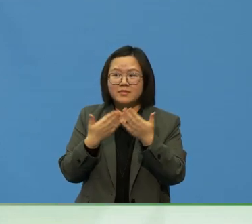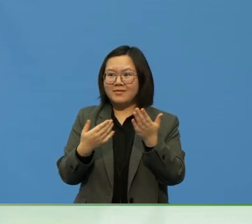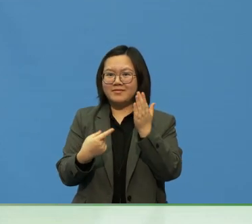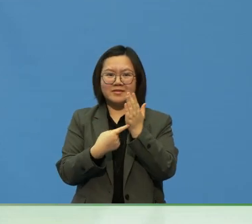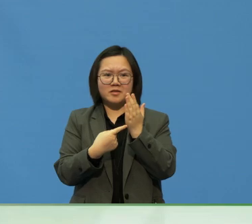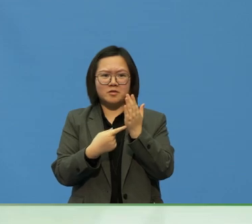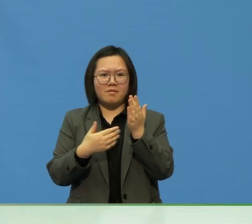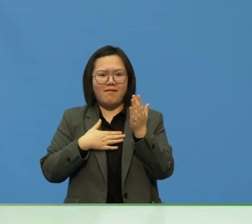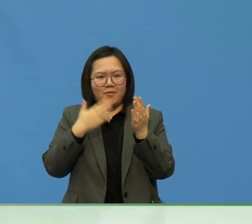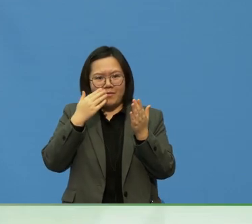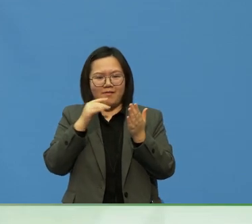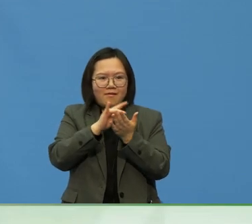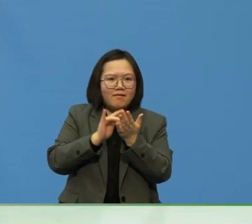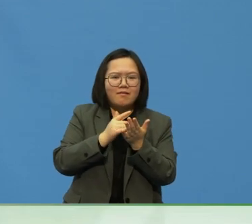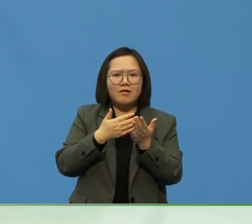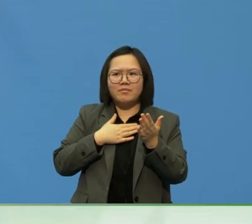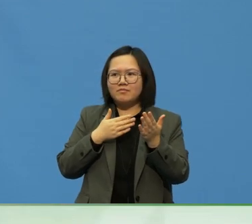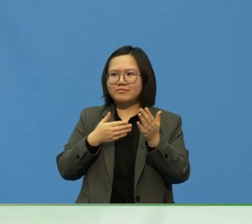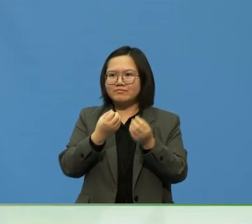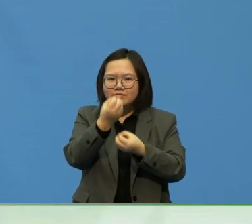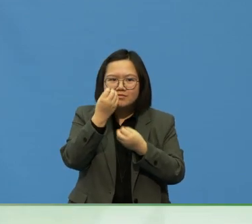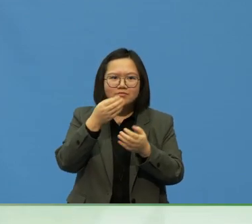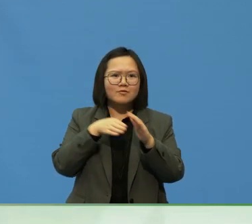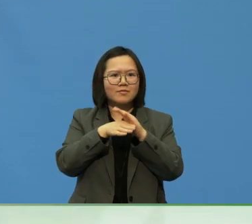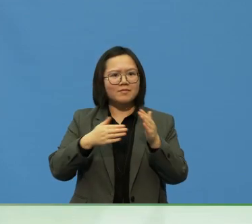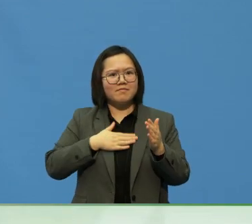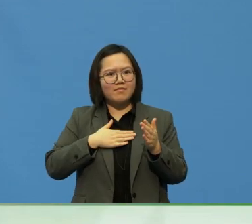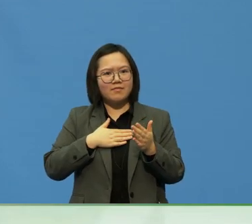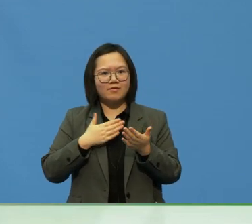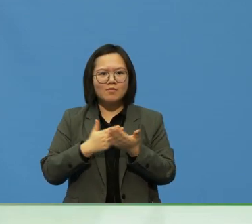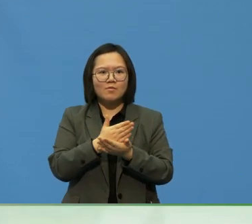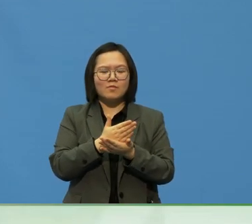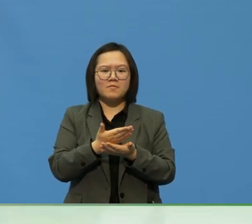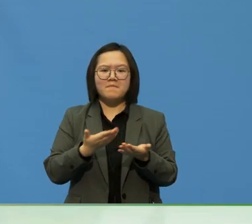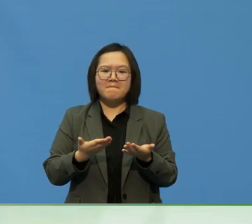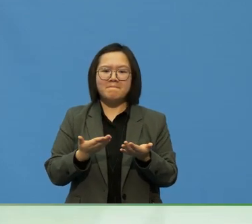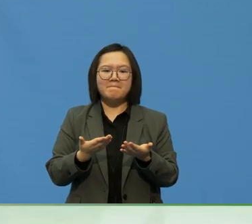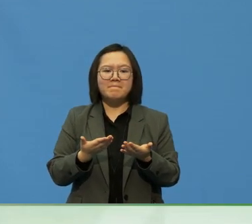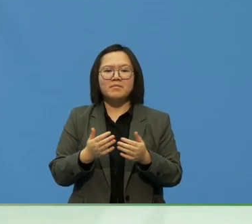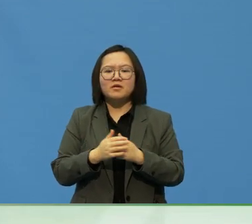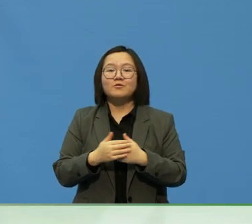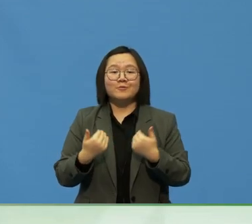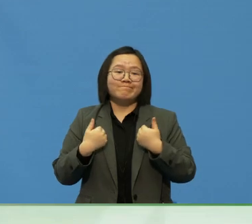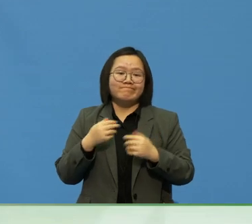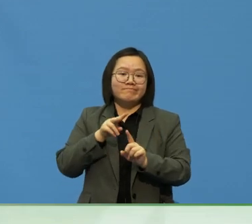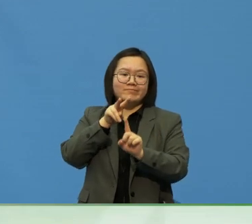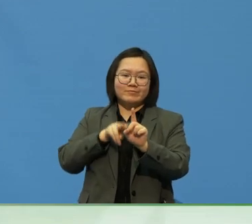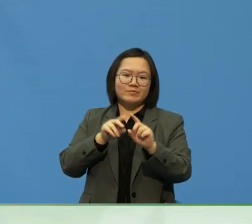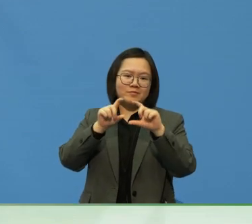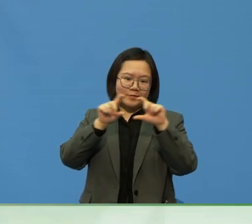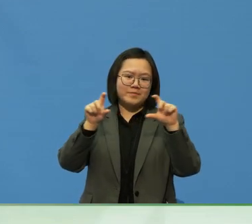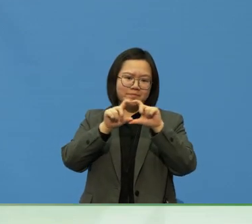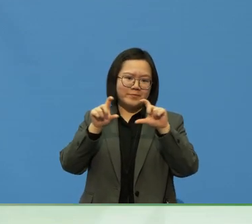my rights? I guess the message for me here is, if you try to focus a company on legal compliance with